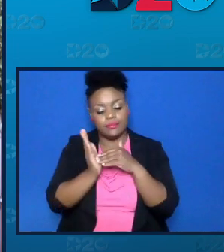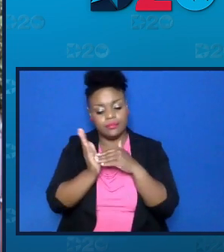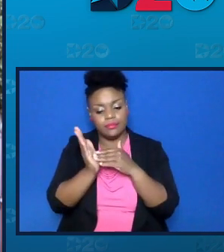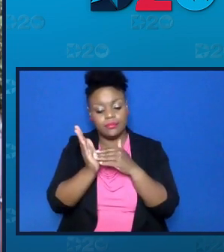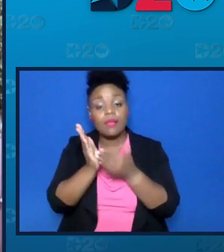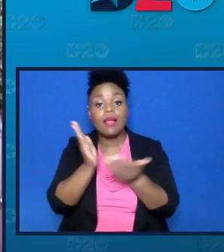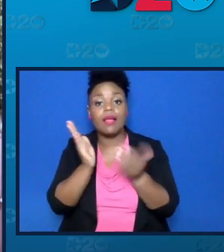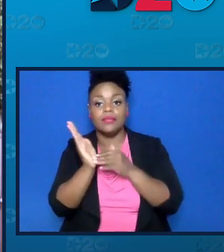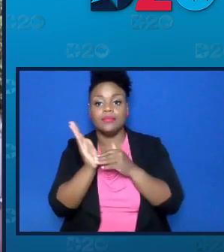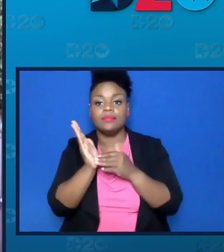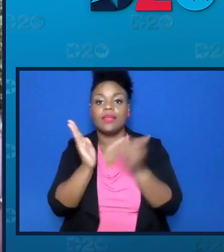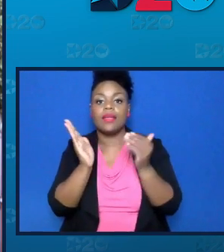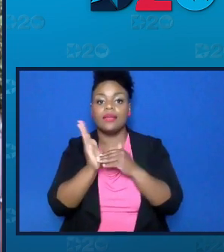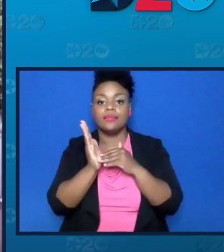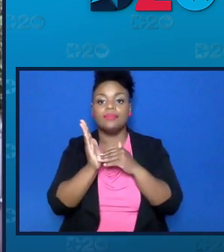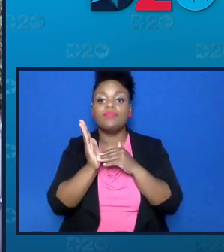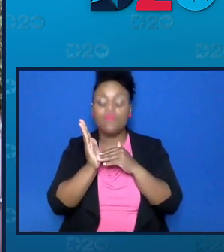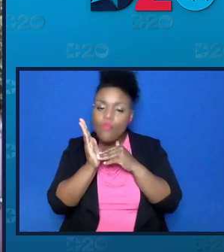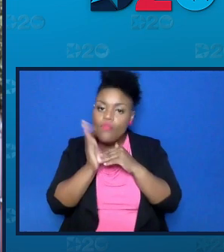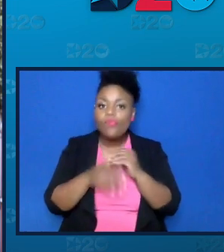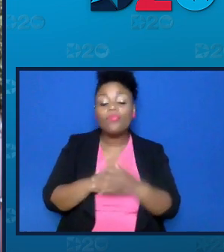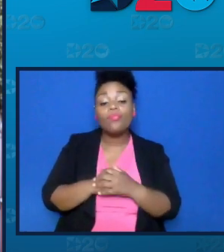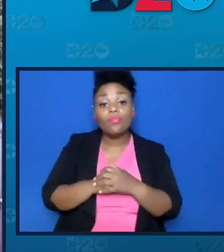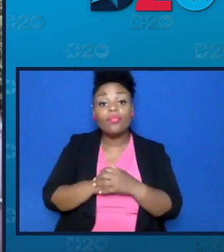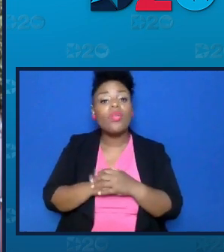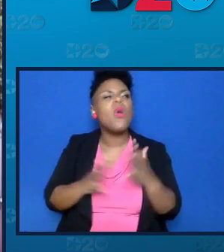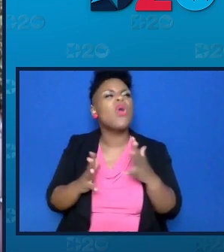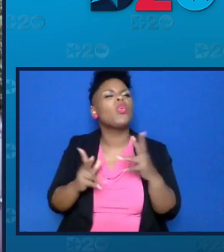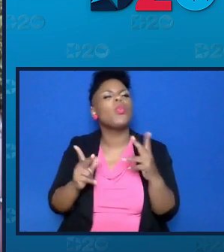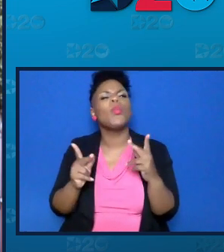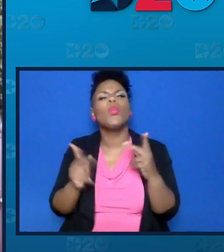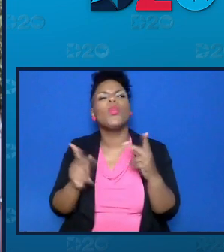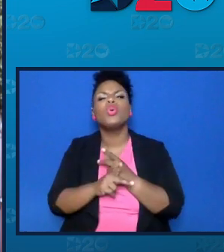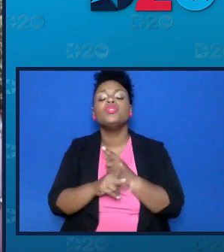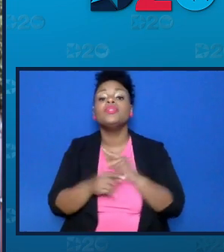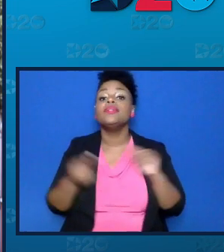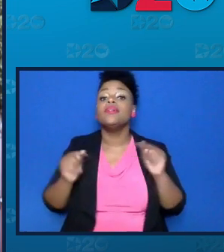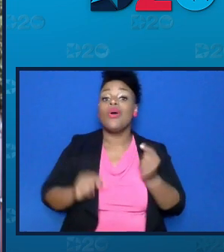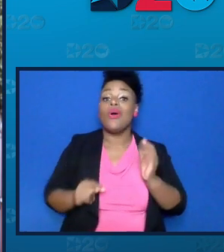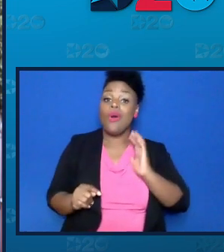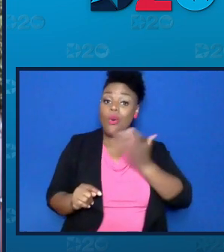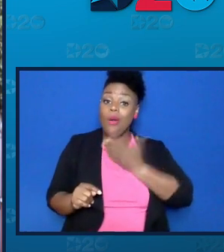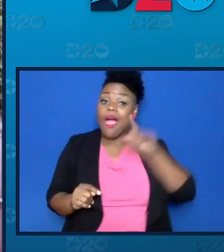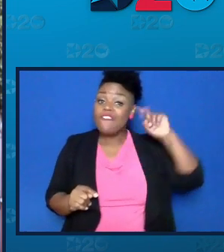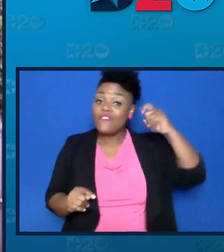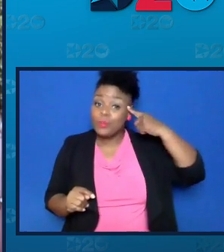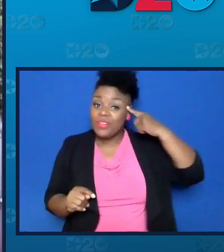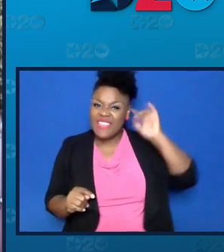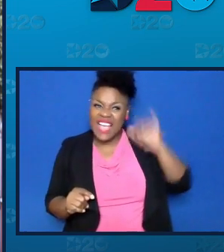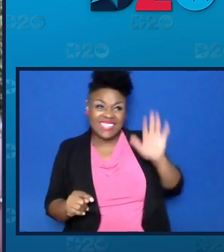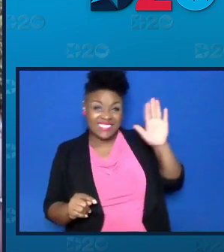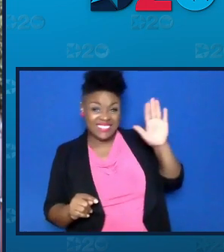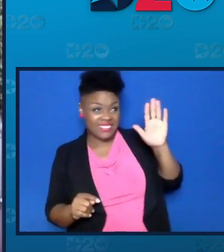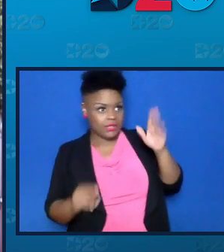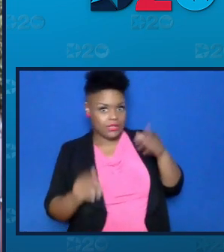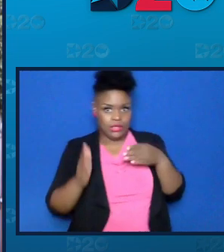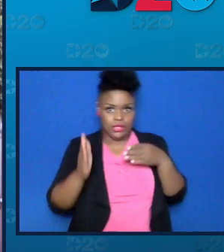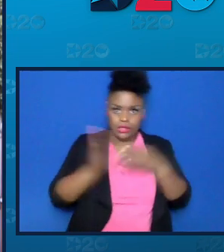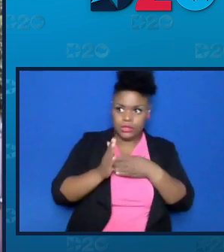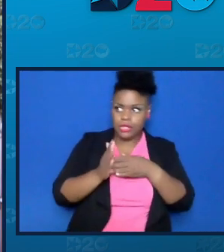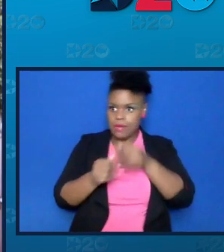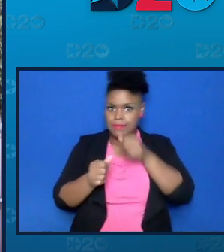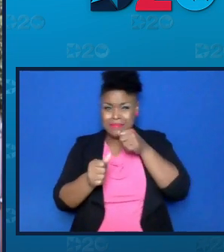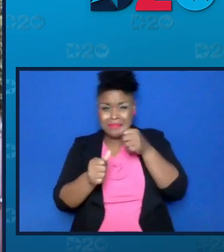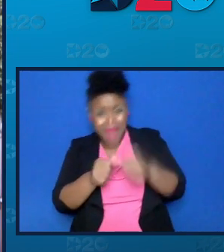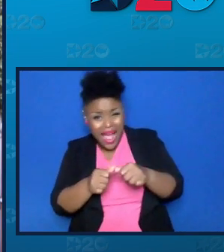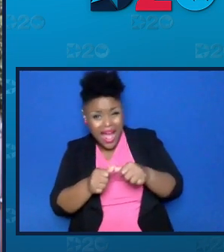But nothing is more dangerous to our democracy than his attacks on mail-in voting during a pandemic.